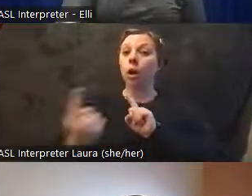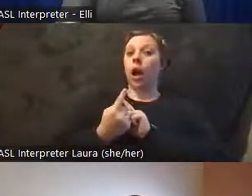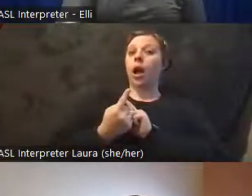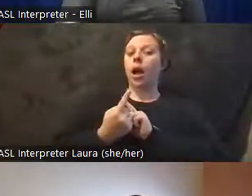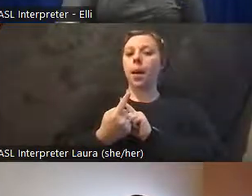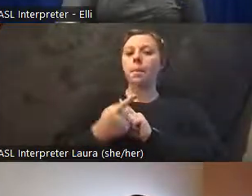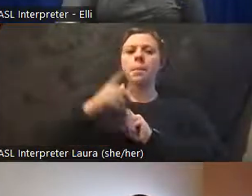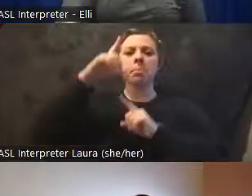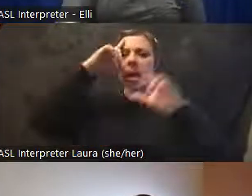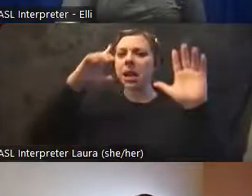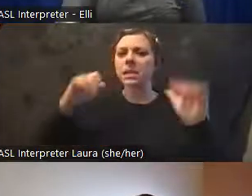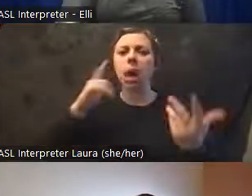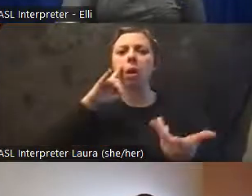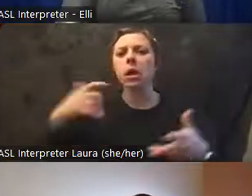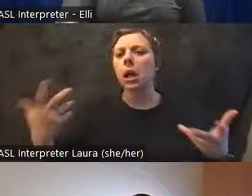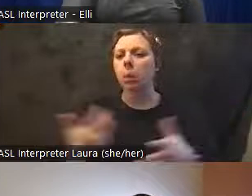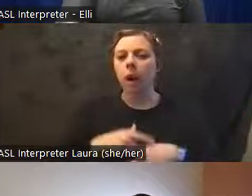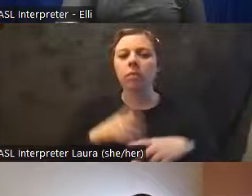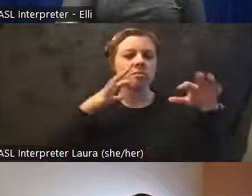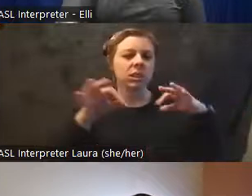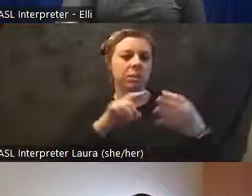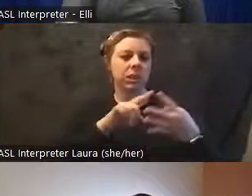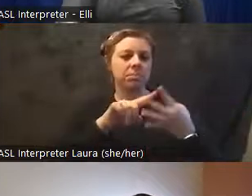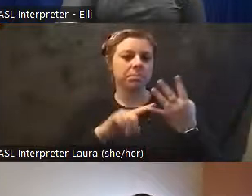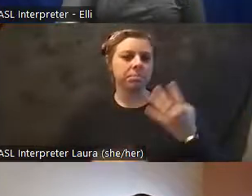setting after a sexual assault.